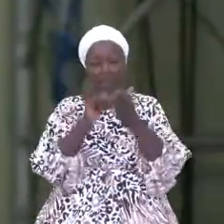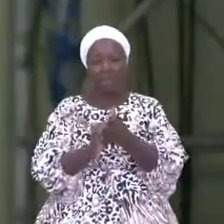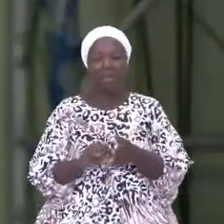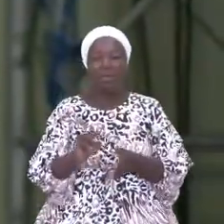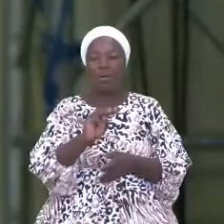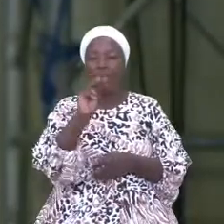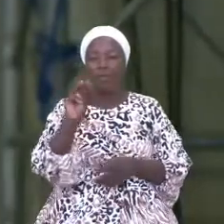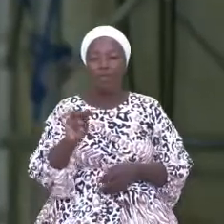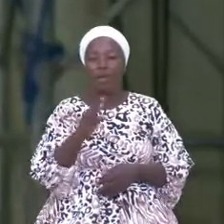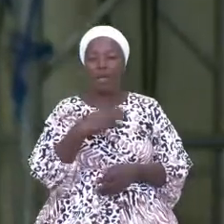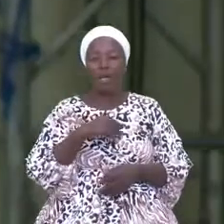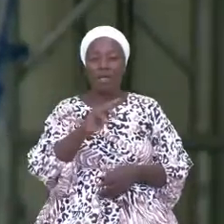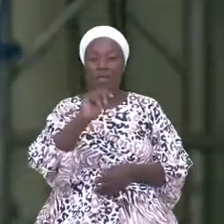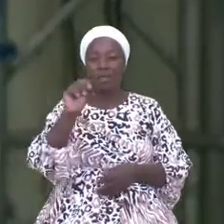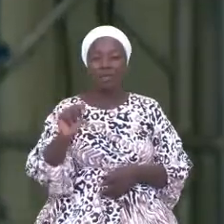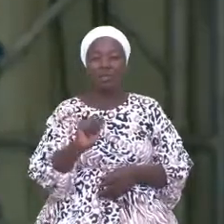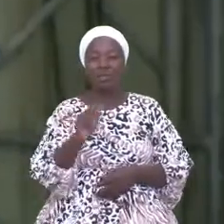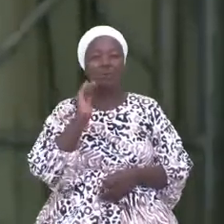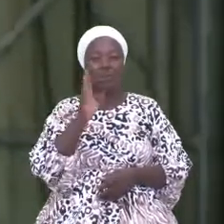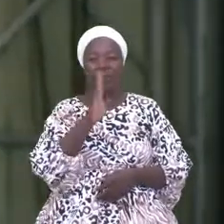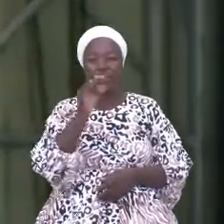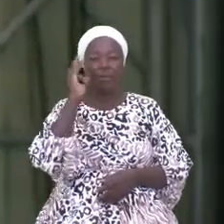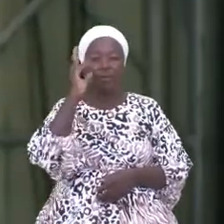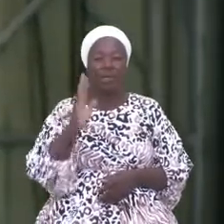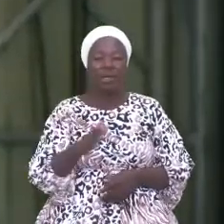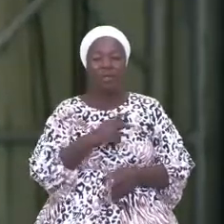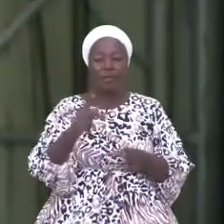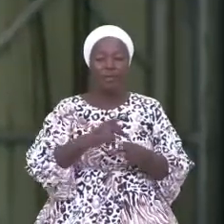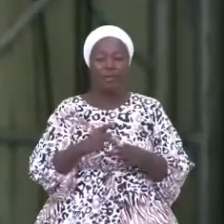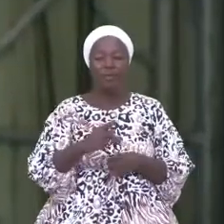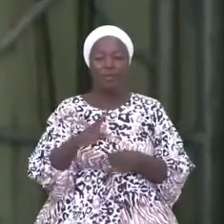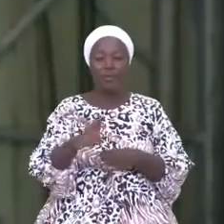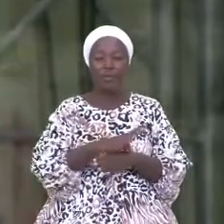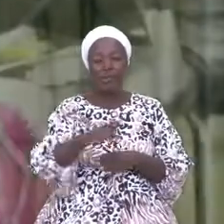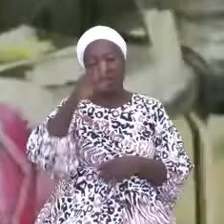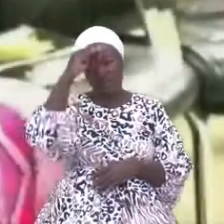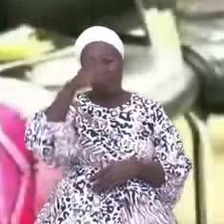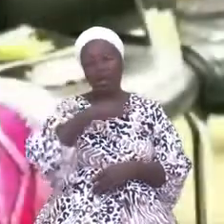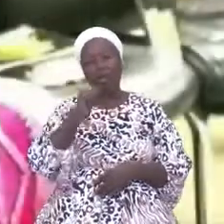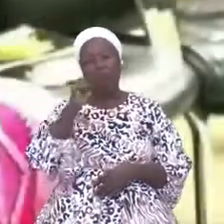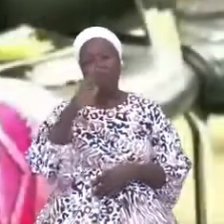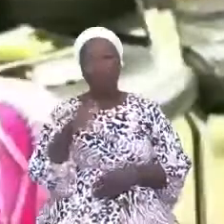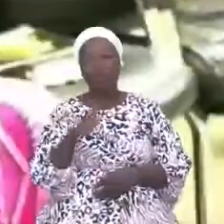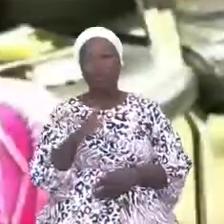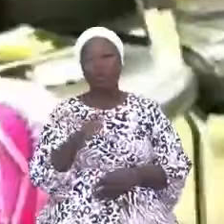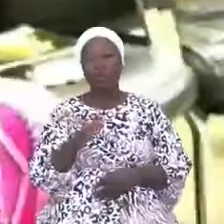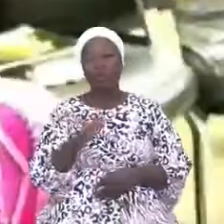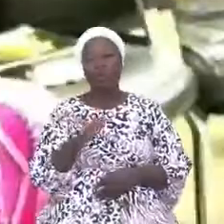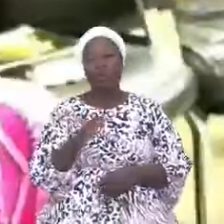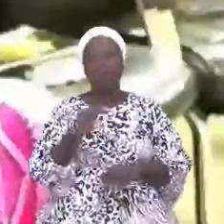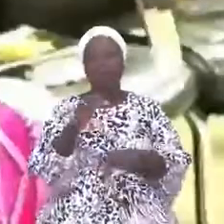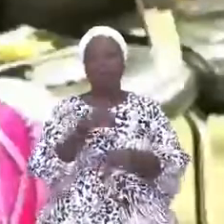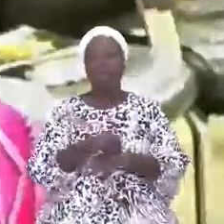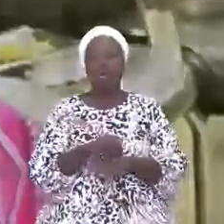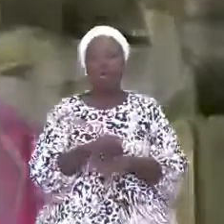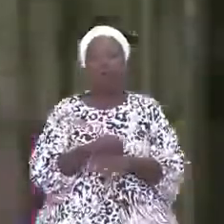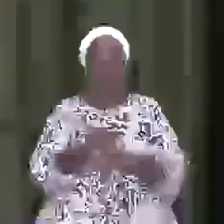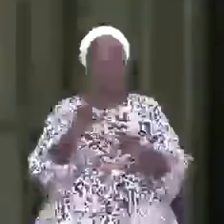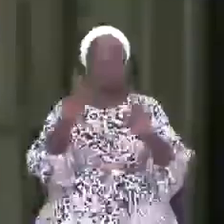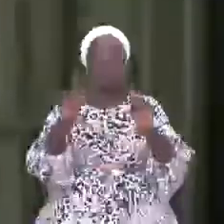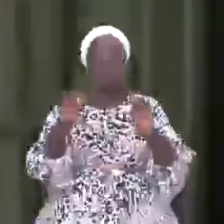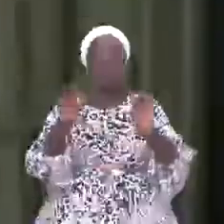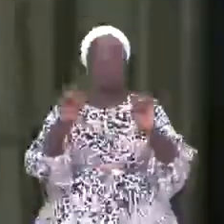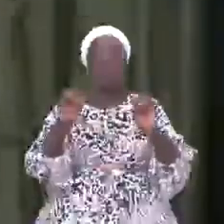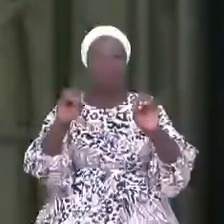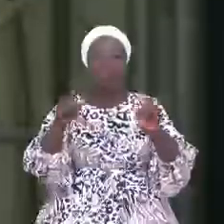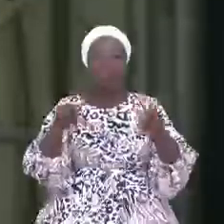be ministers, professional businessmen and women at Deeper Life